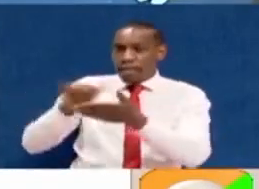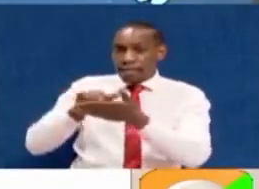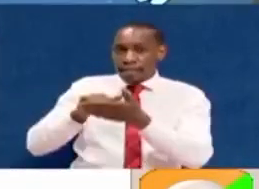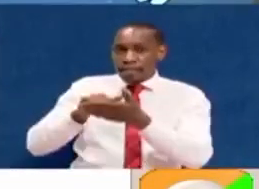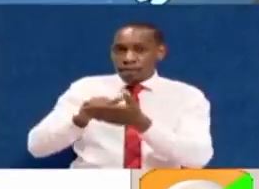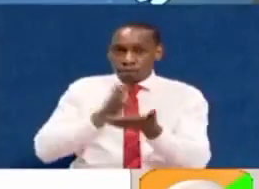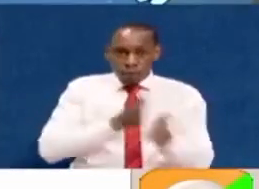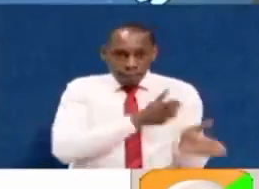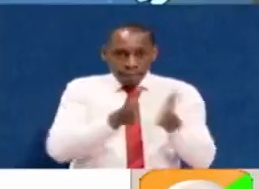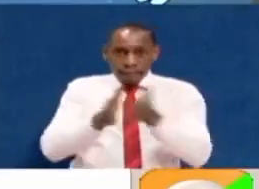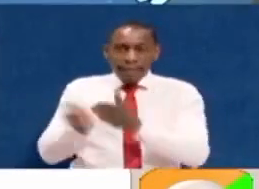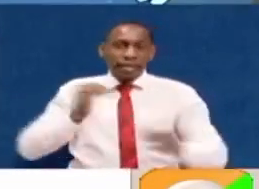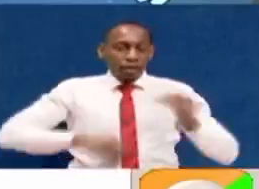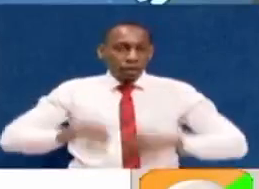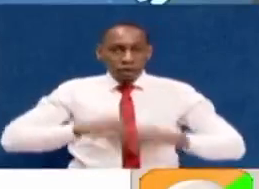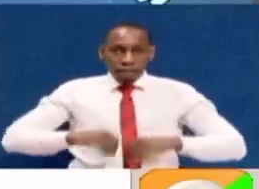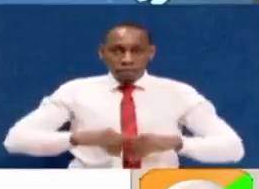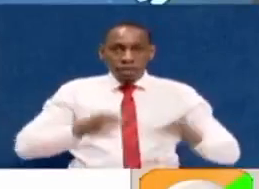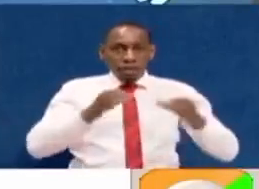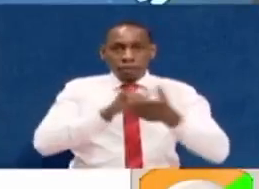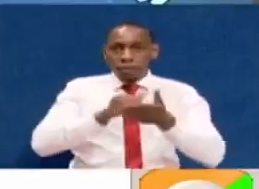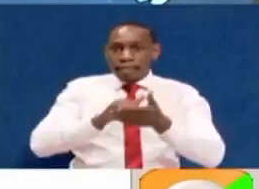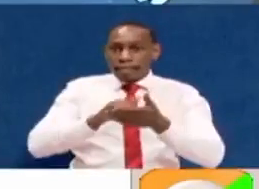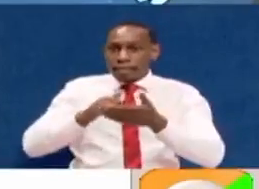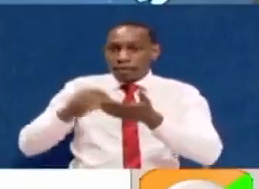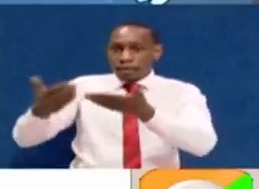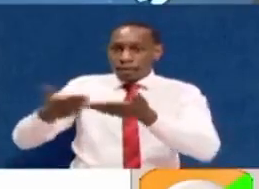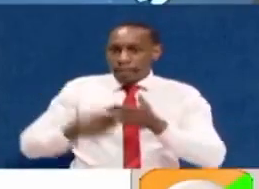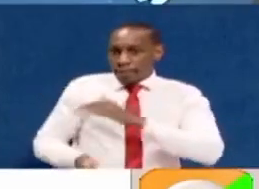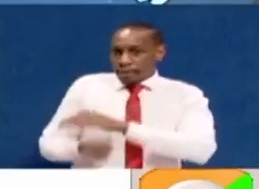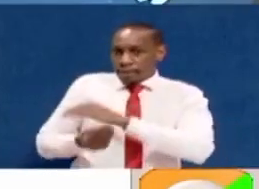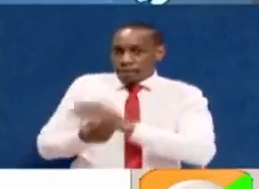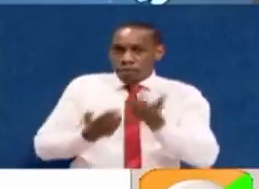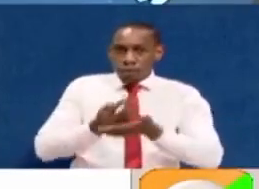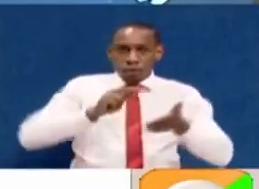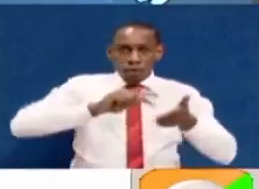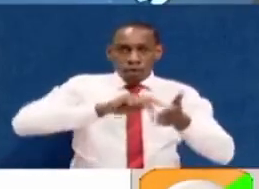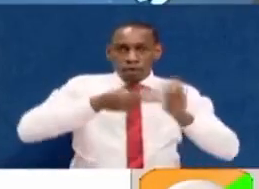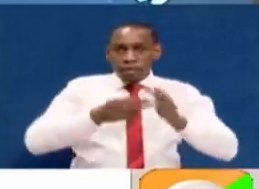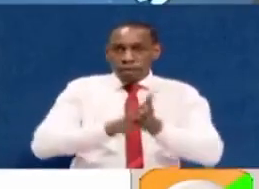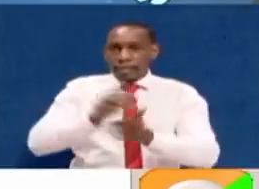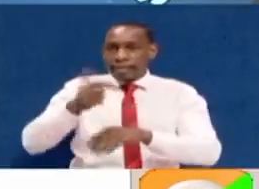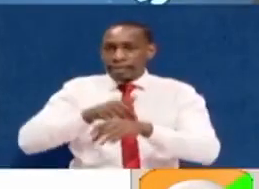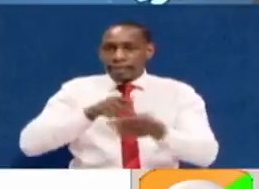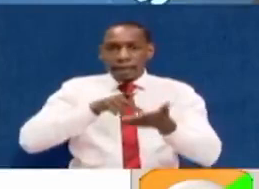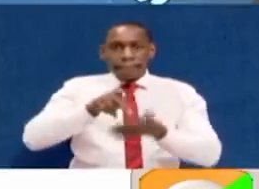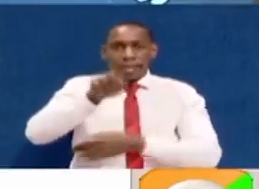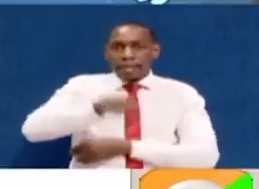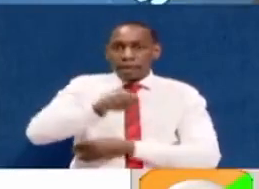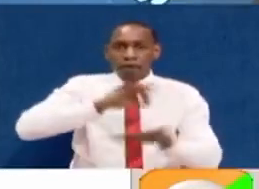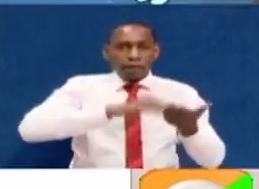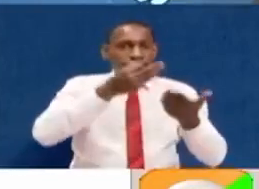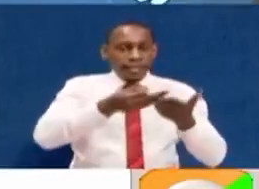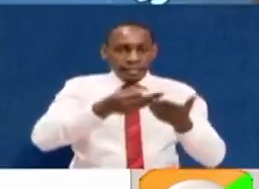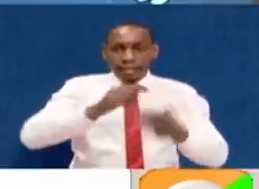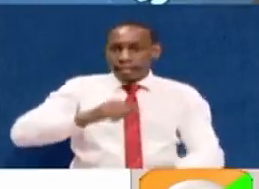as masterminds of a corruption web in which they've been receiving kickbacks for contracts and sometimes irregular payments of funds